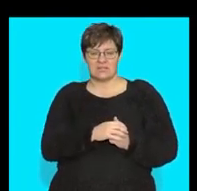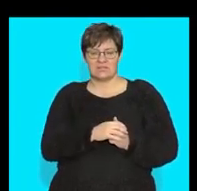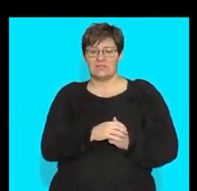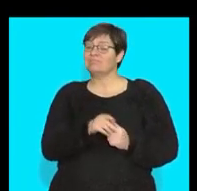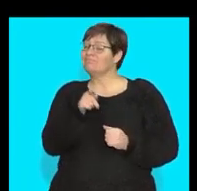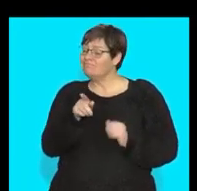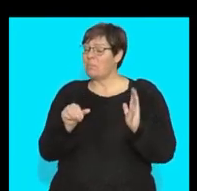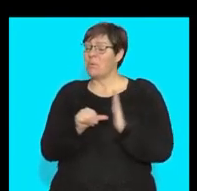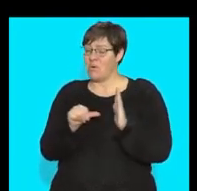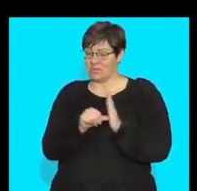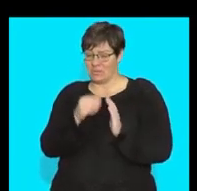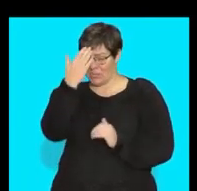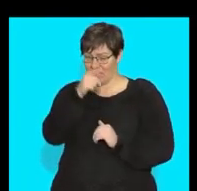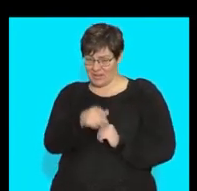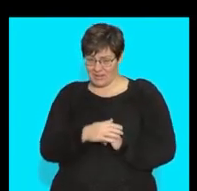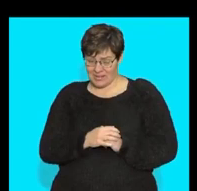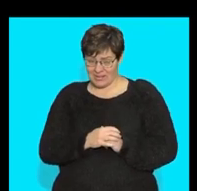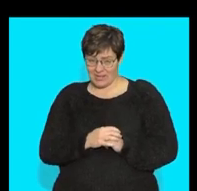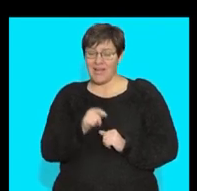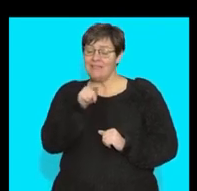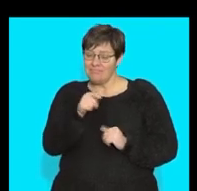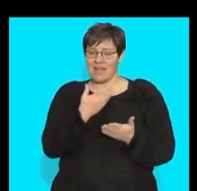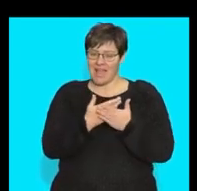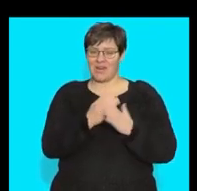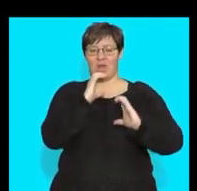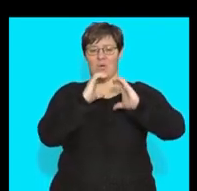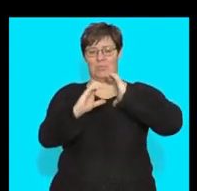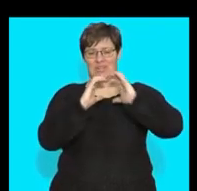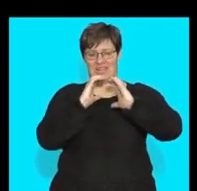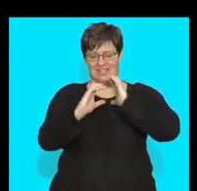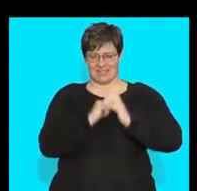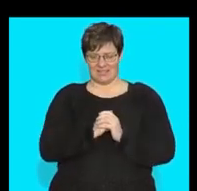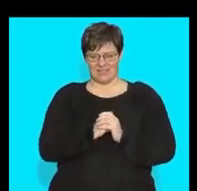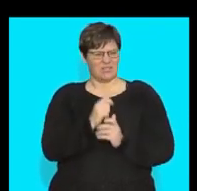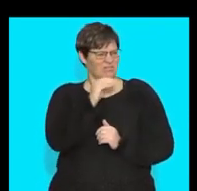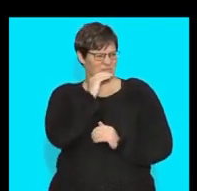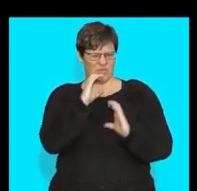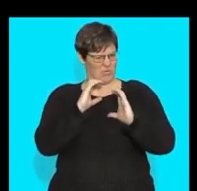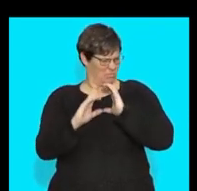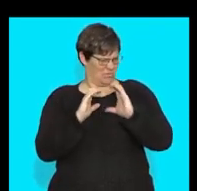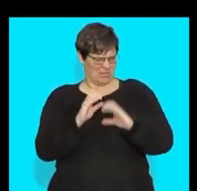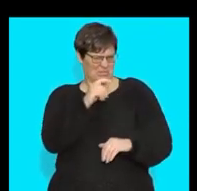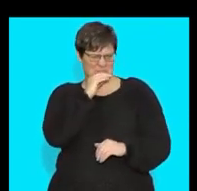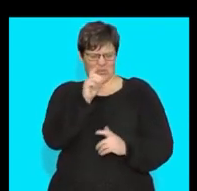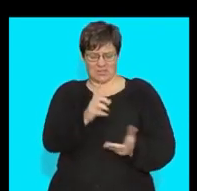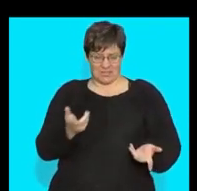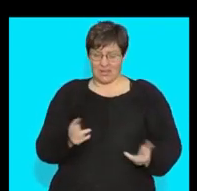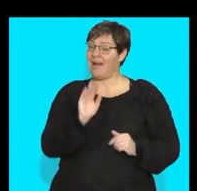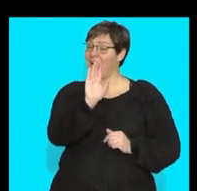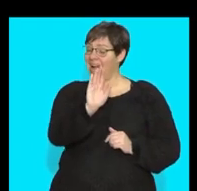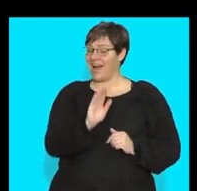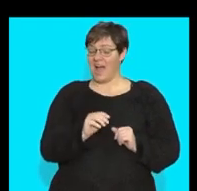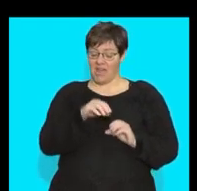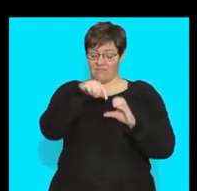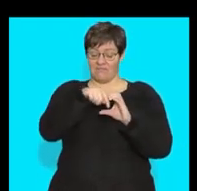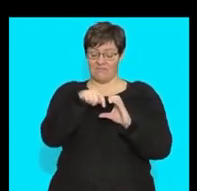of, and this is really important, to communicate. And what do I mean by communicate? So if the cell,